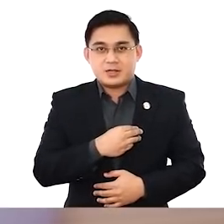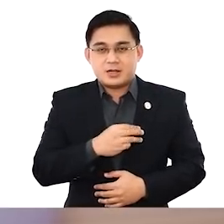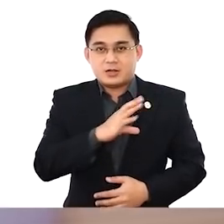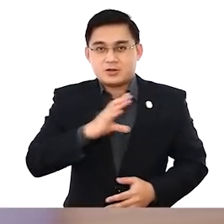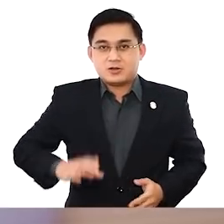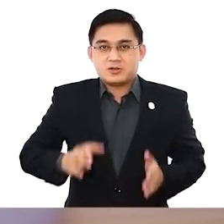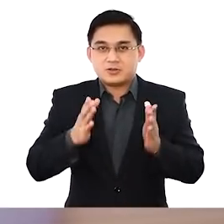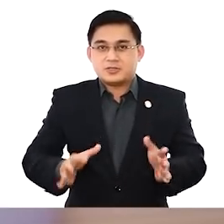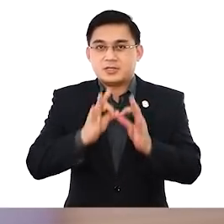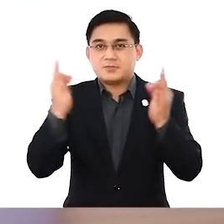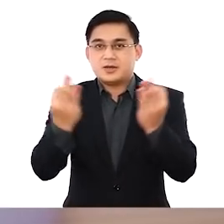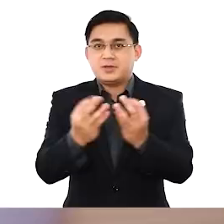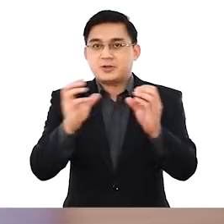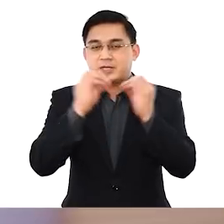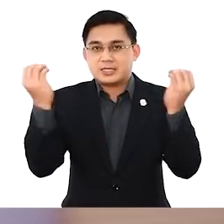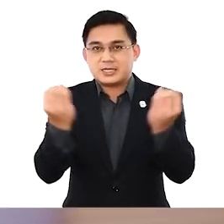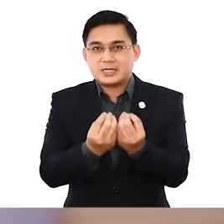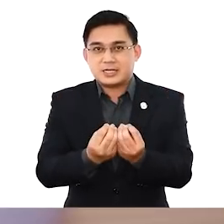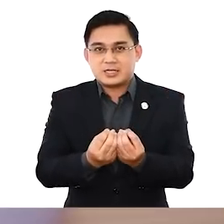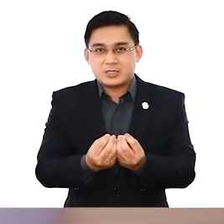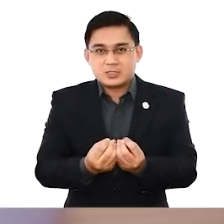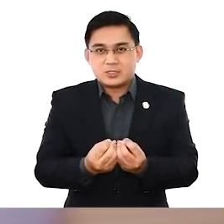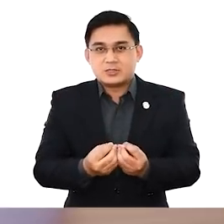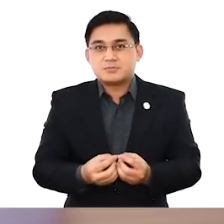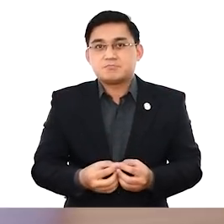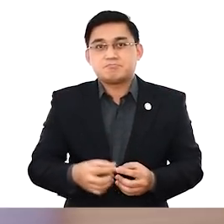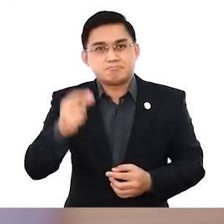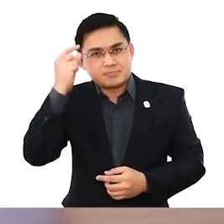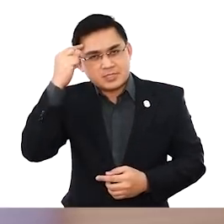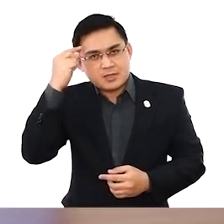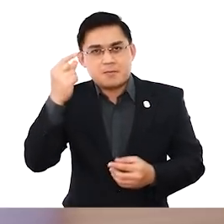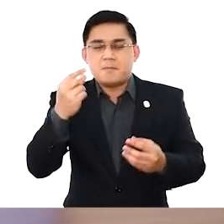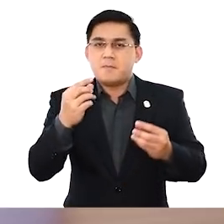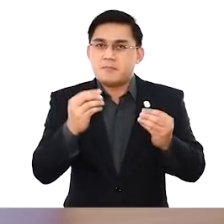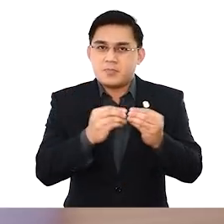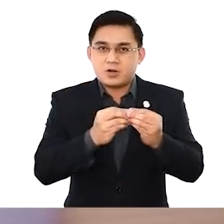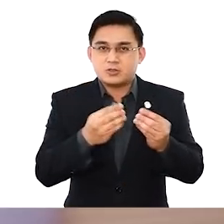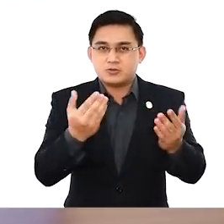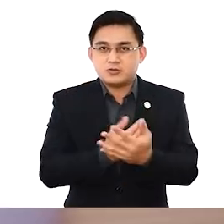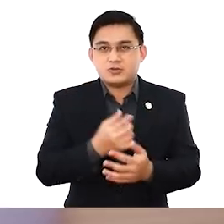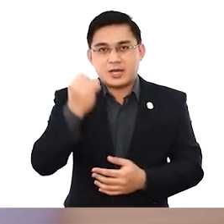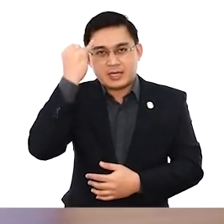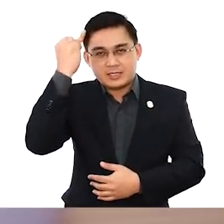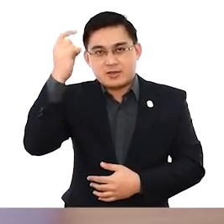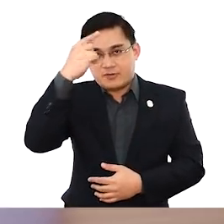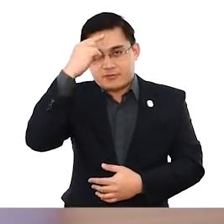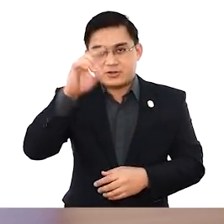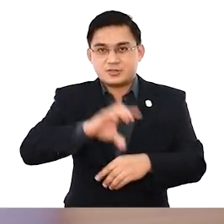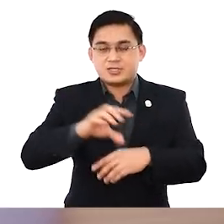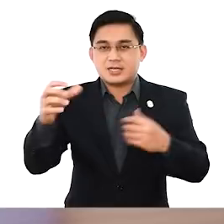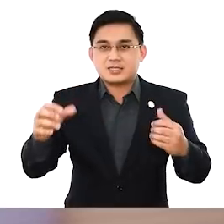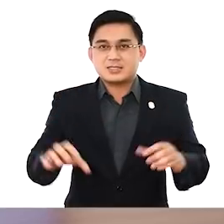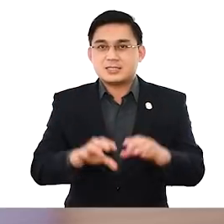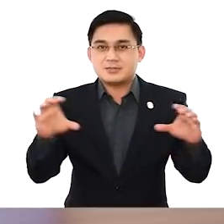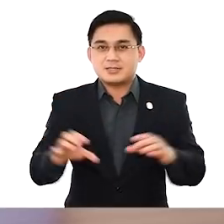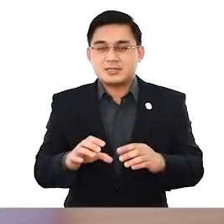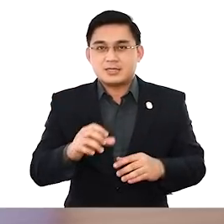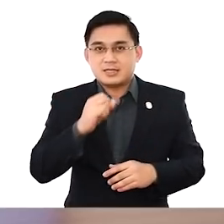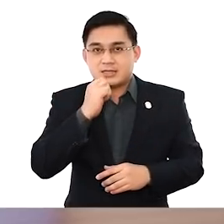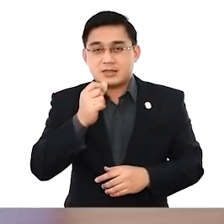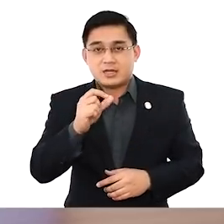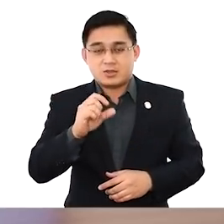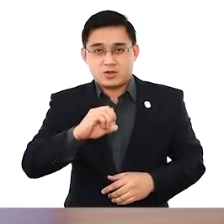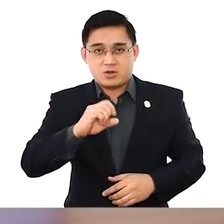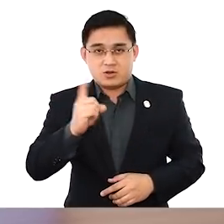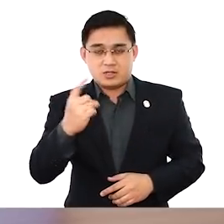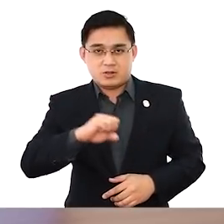the Christian family organizations come up with more and more new ideas for church activities, not just for